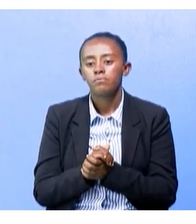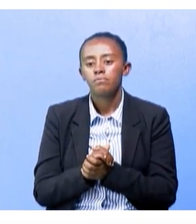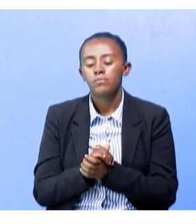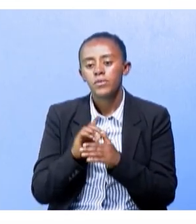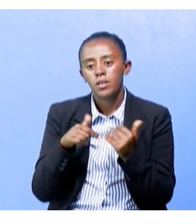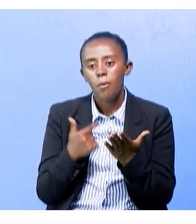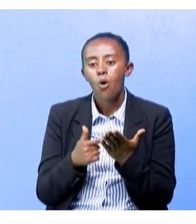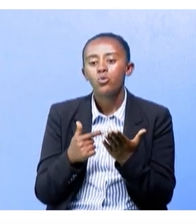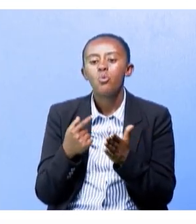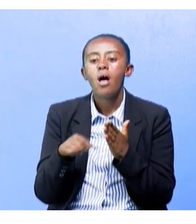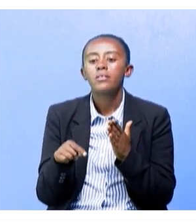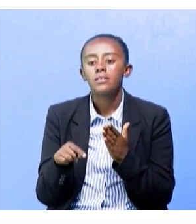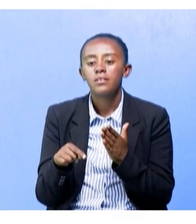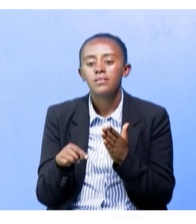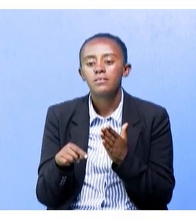about what?